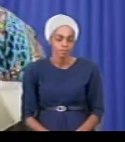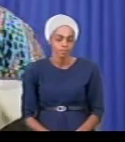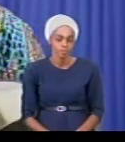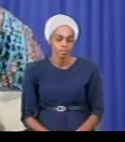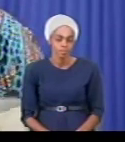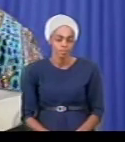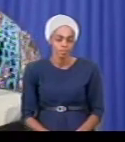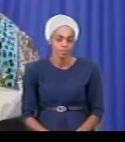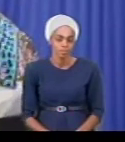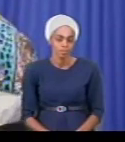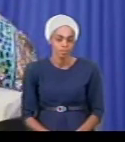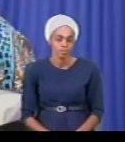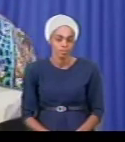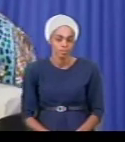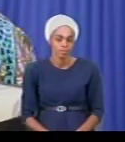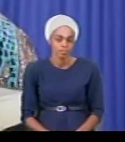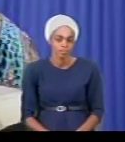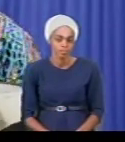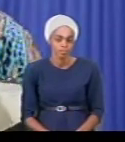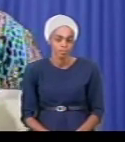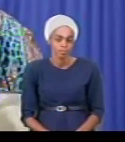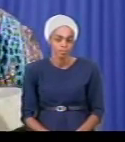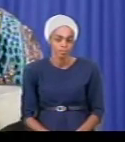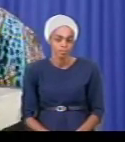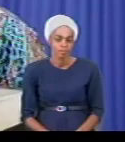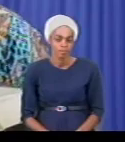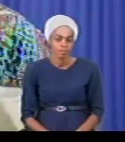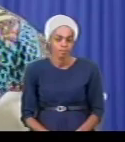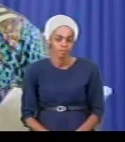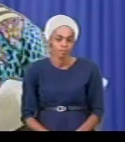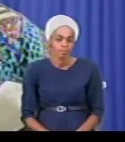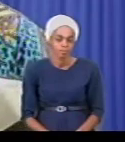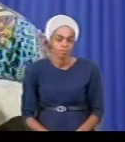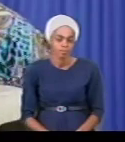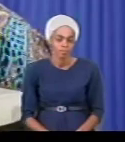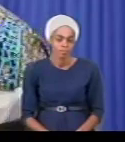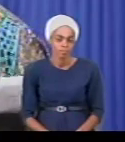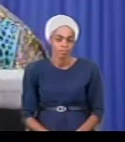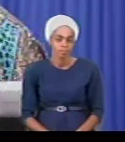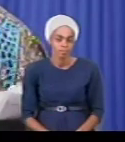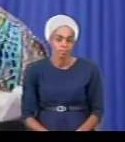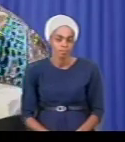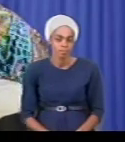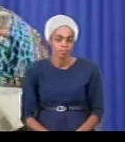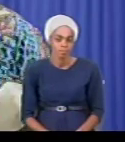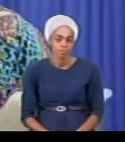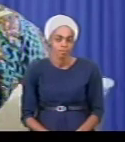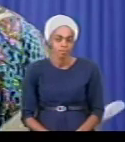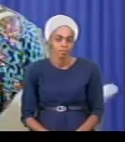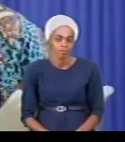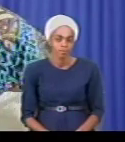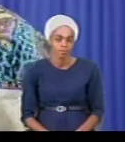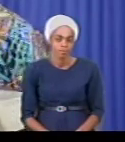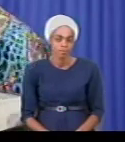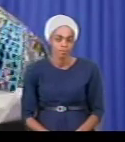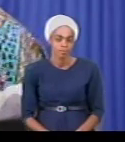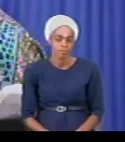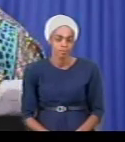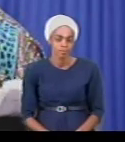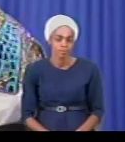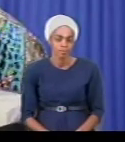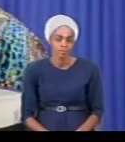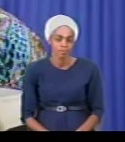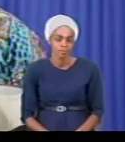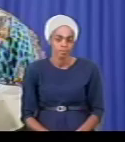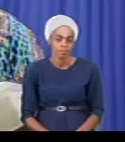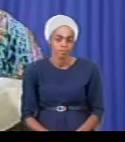olorun ni agbara re, the Lord is your strength. Sugbon nigba ti o di isoji kari aye eyi ti baba